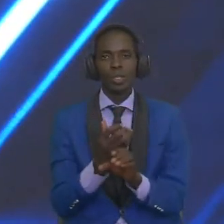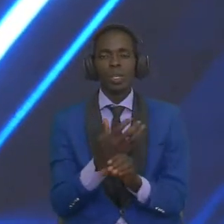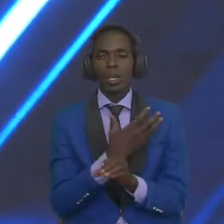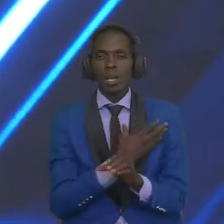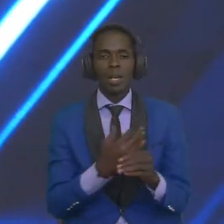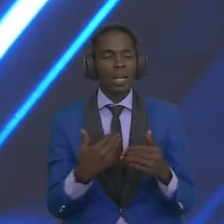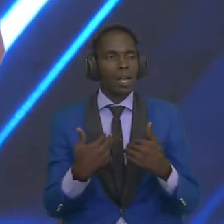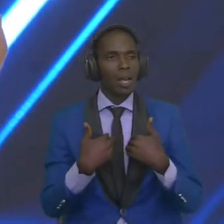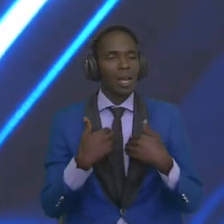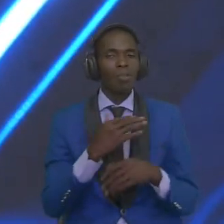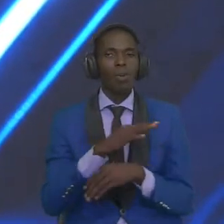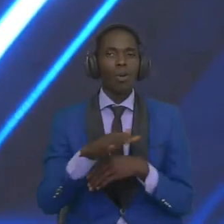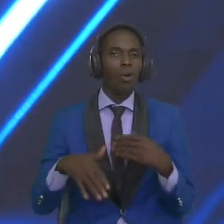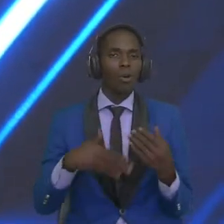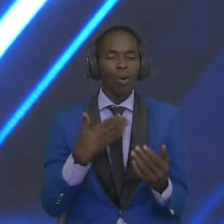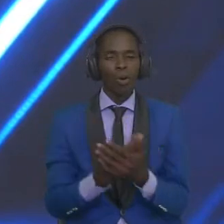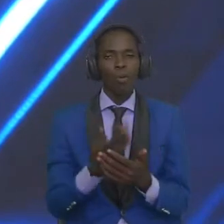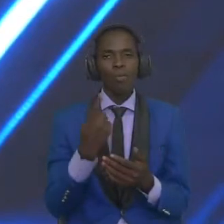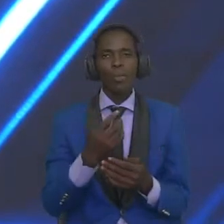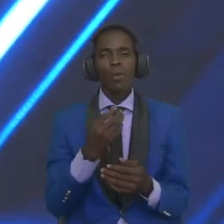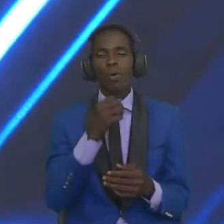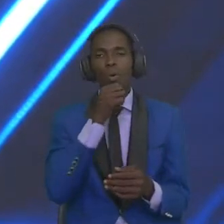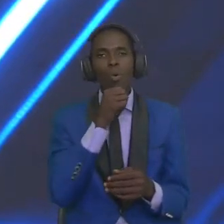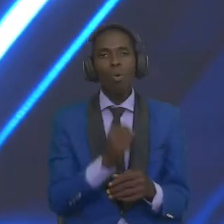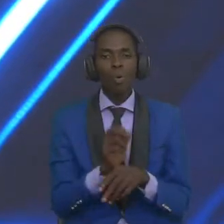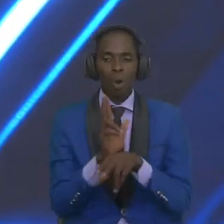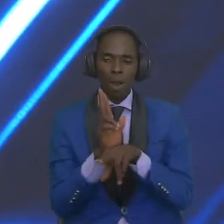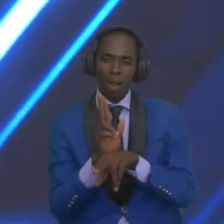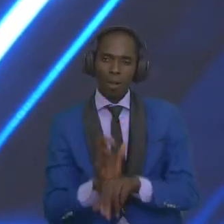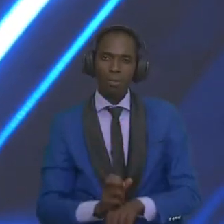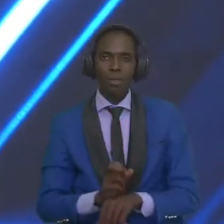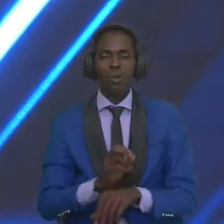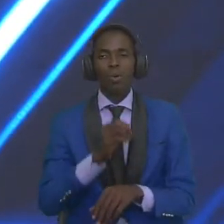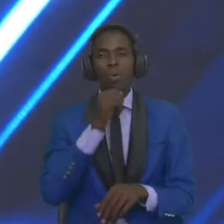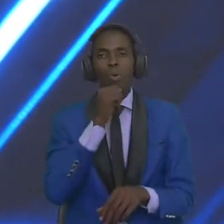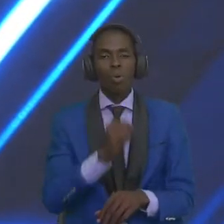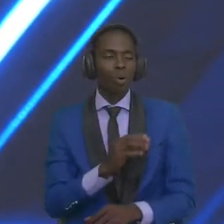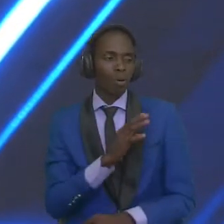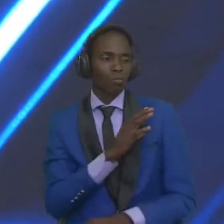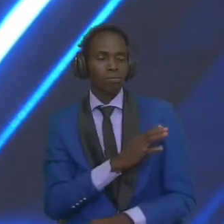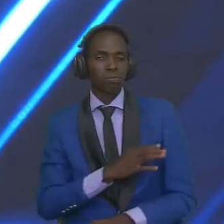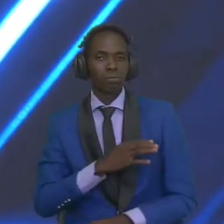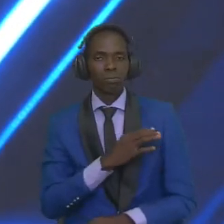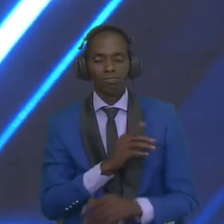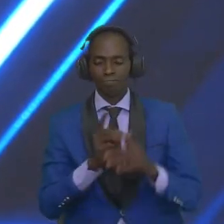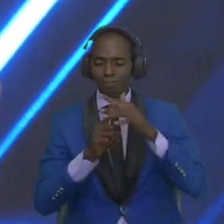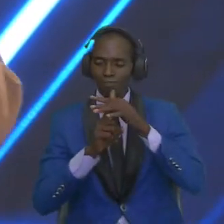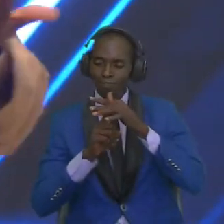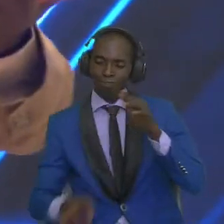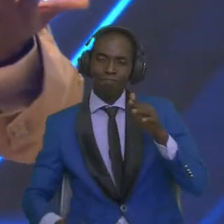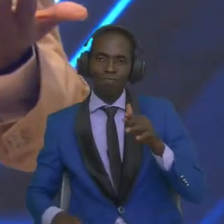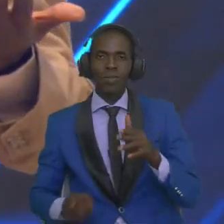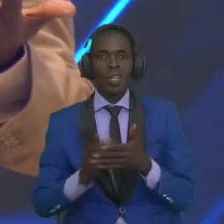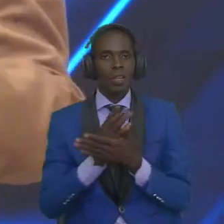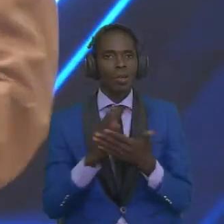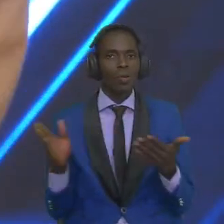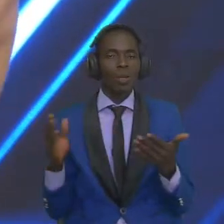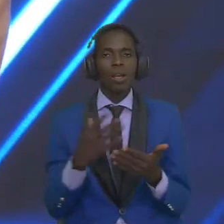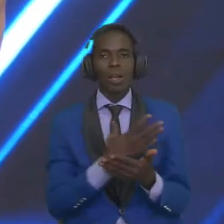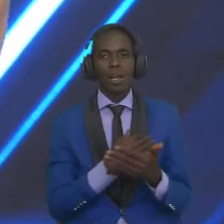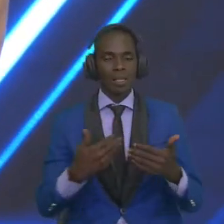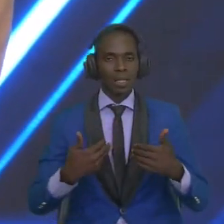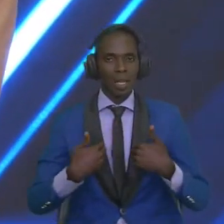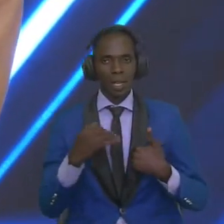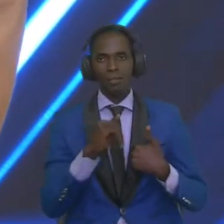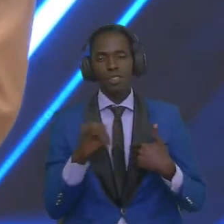have all the old habits, all the old character vanishing away, and then having a